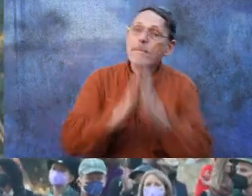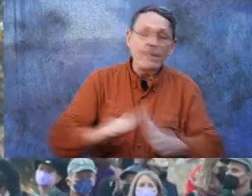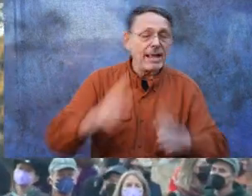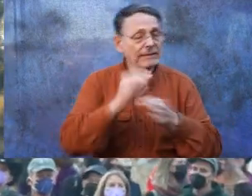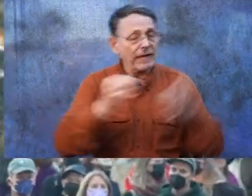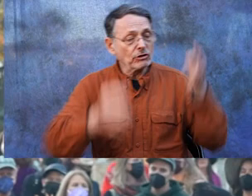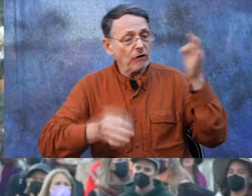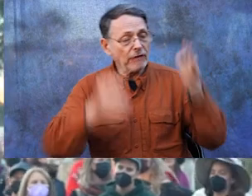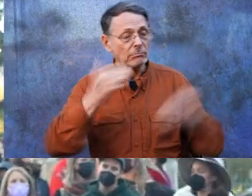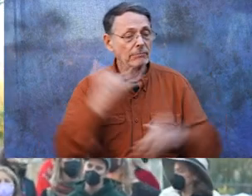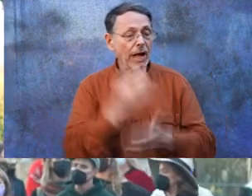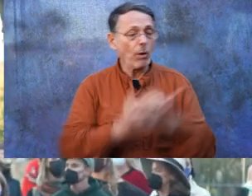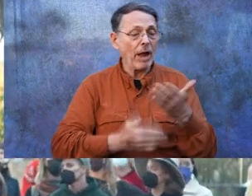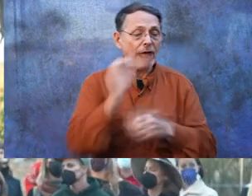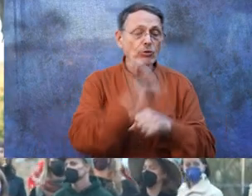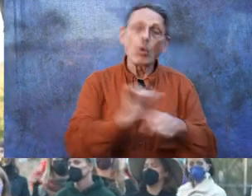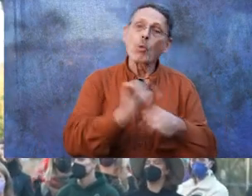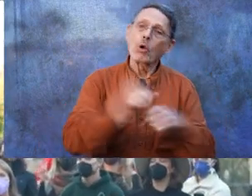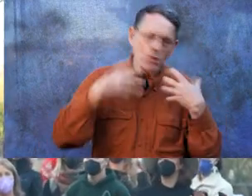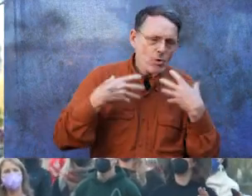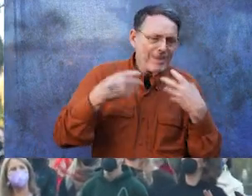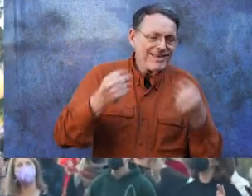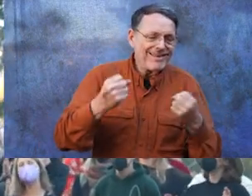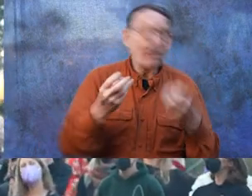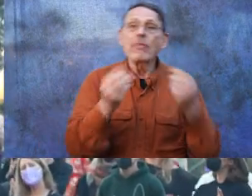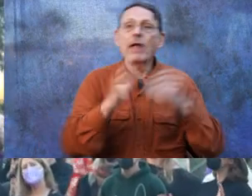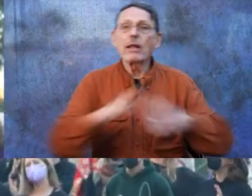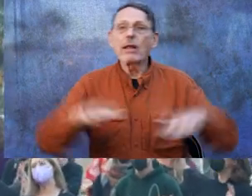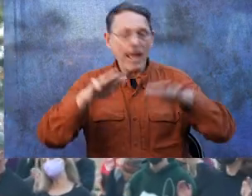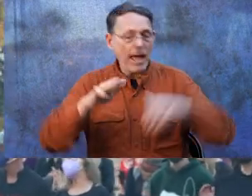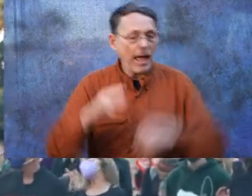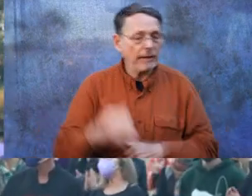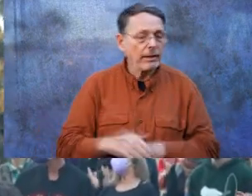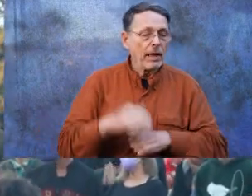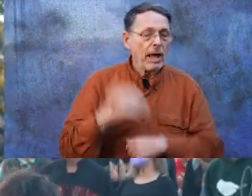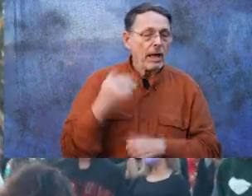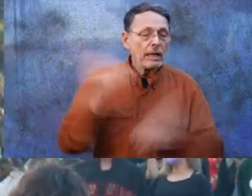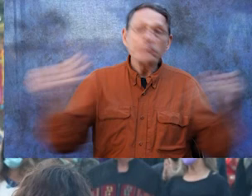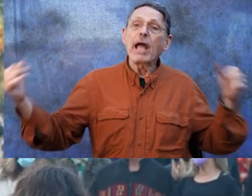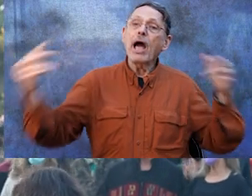work for peace and justice. Our hands will work